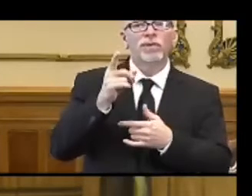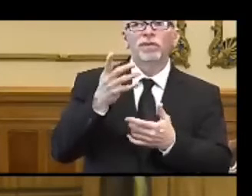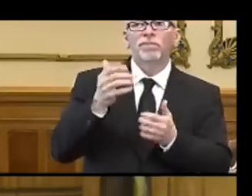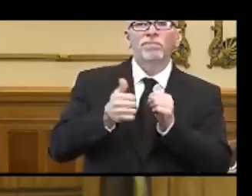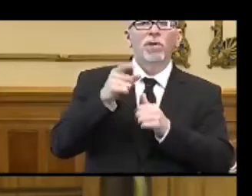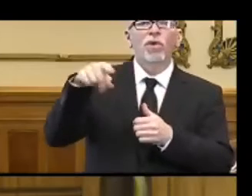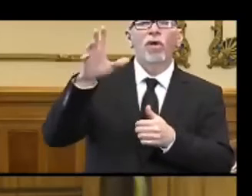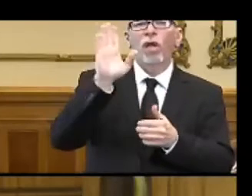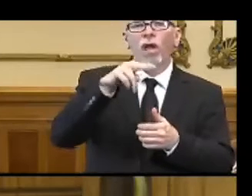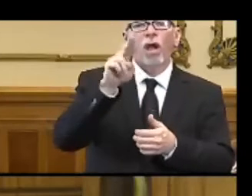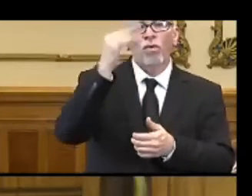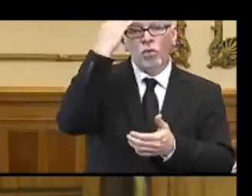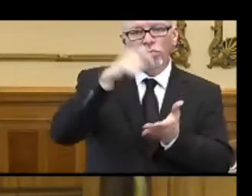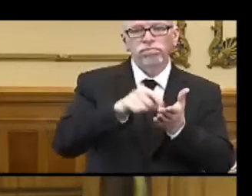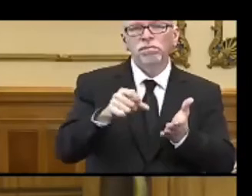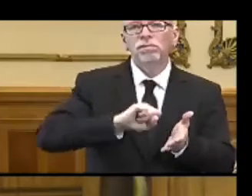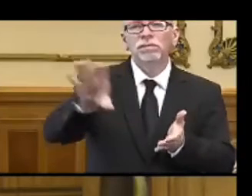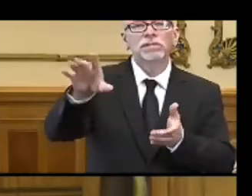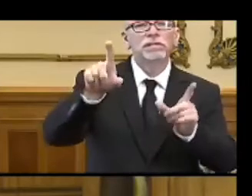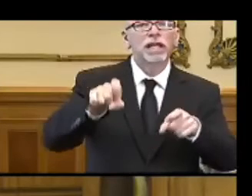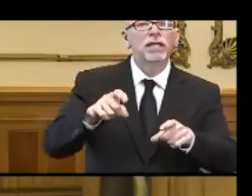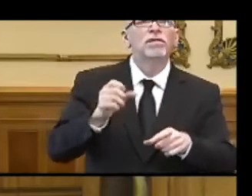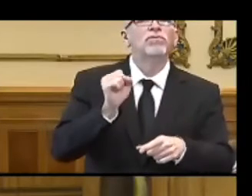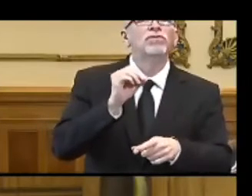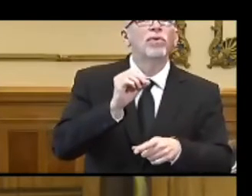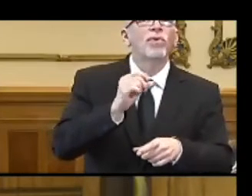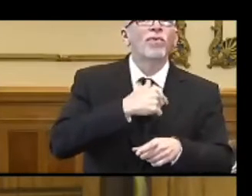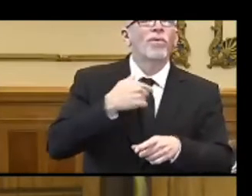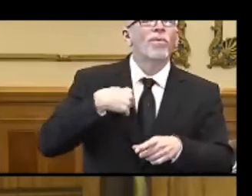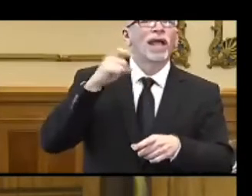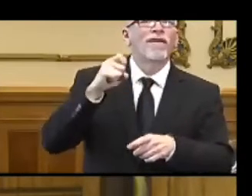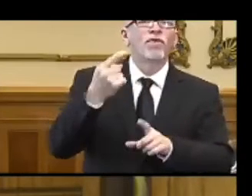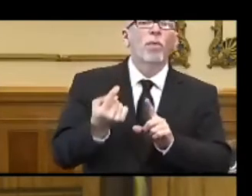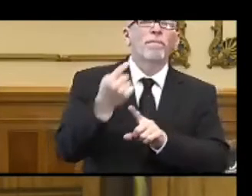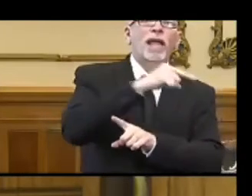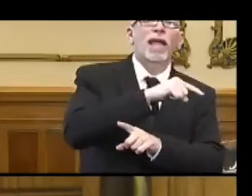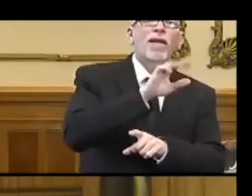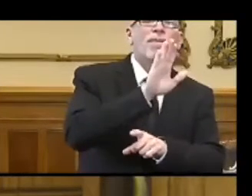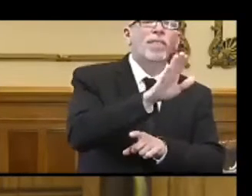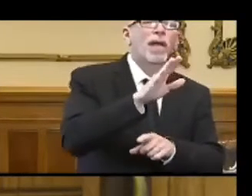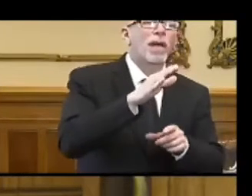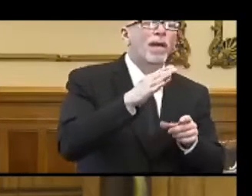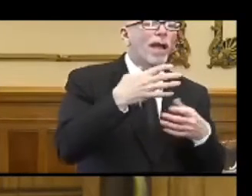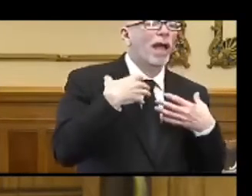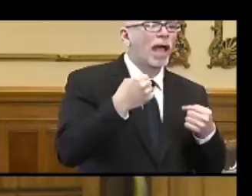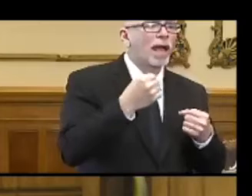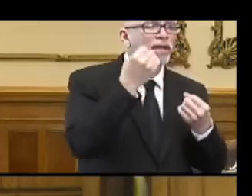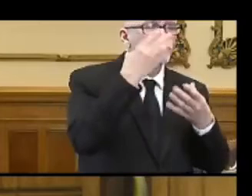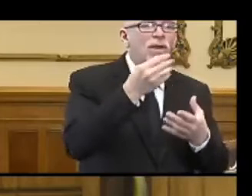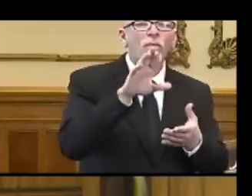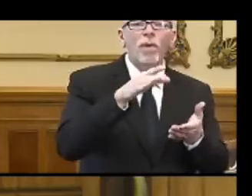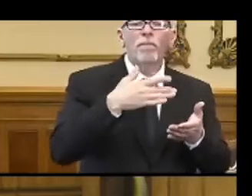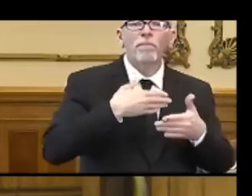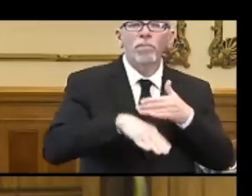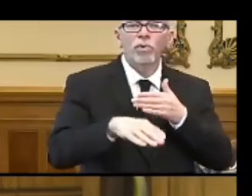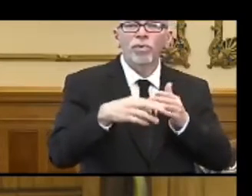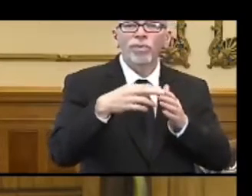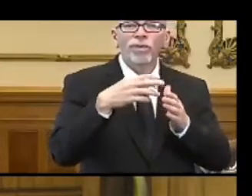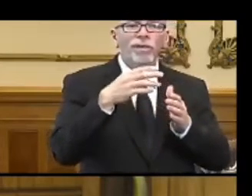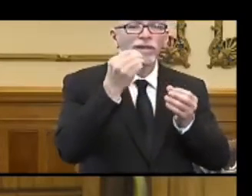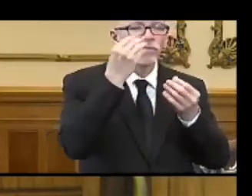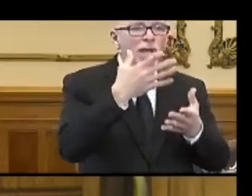regards to the data. So we're doing things like going back through public health data. We're looking at our birth and death registry data to